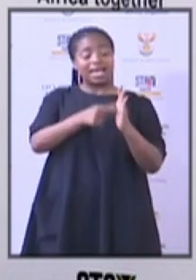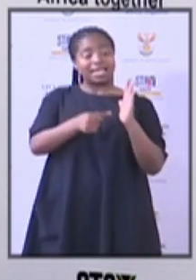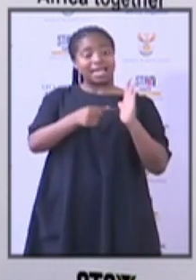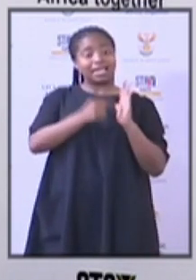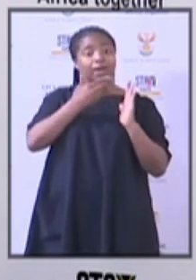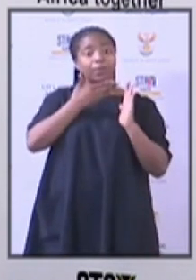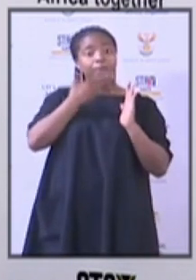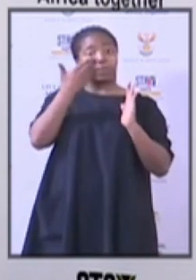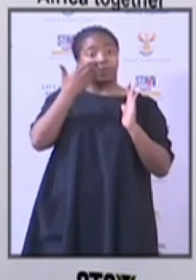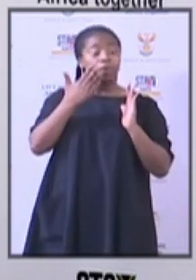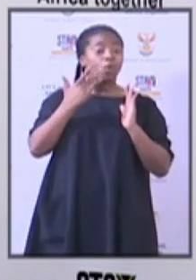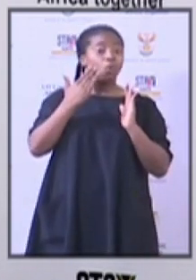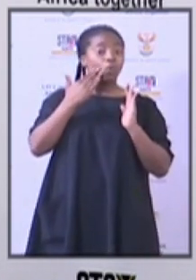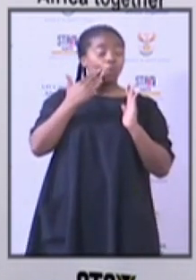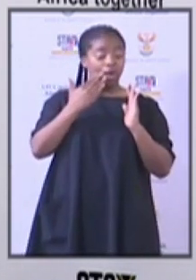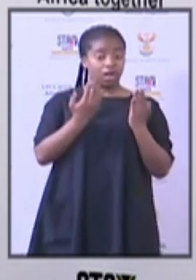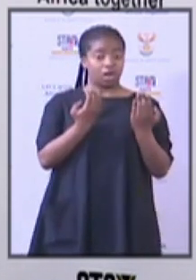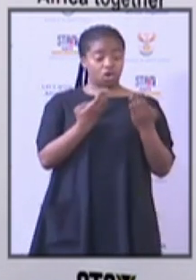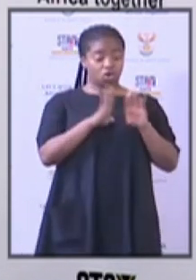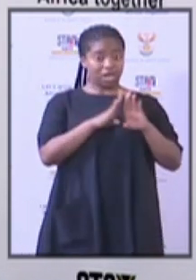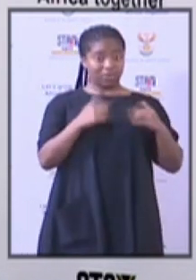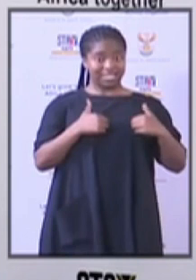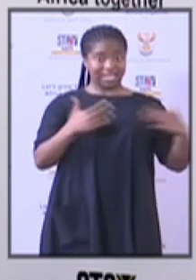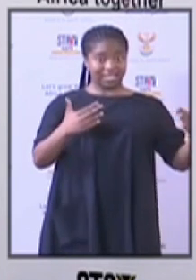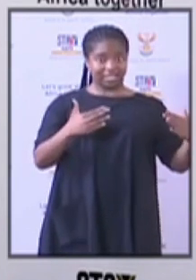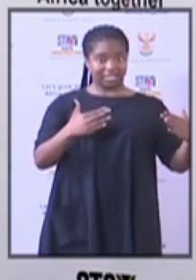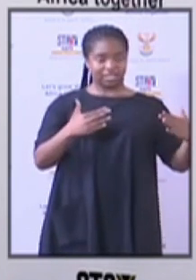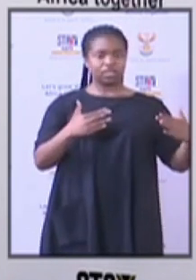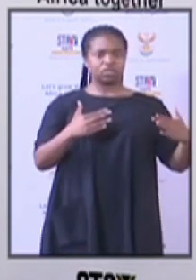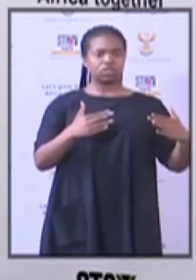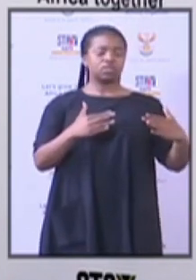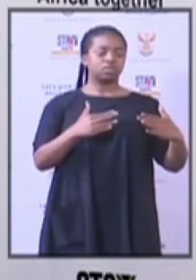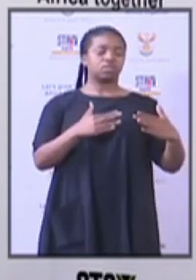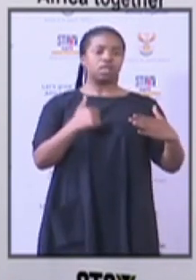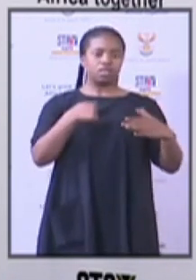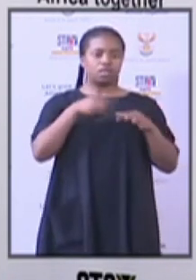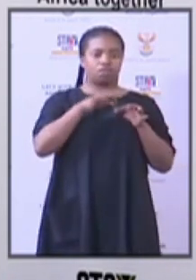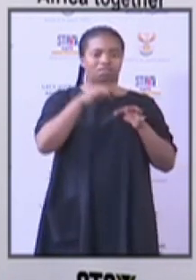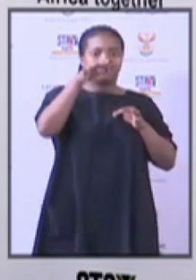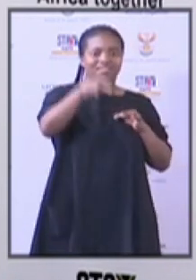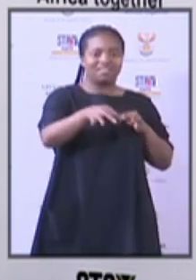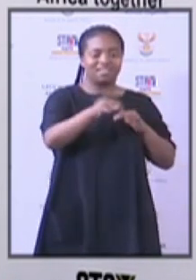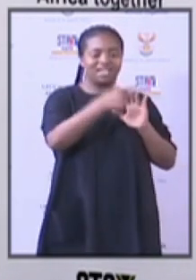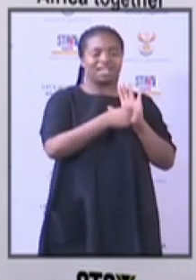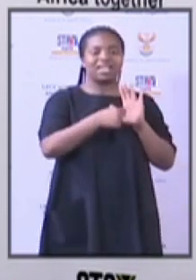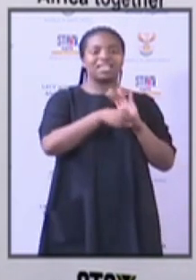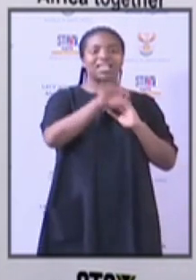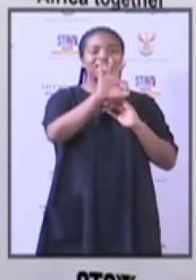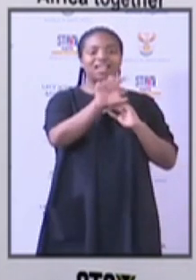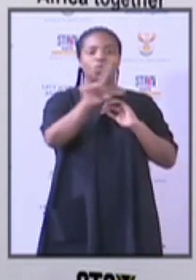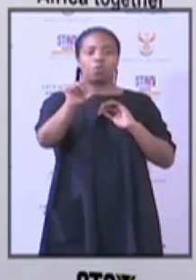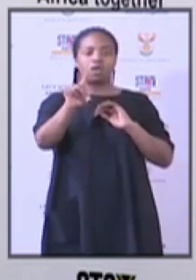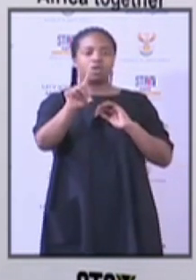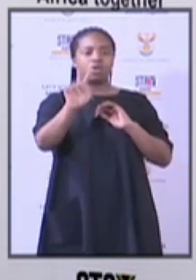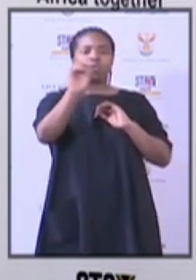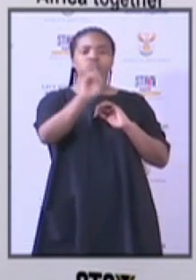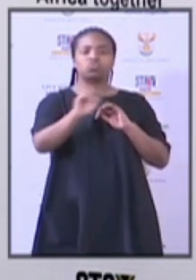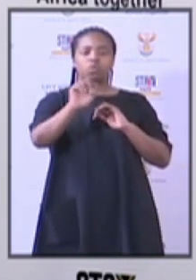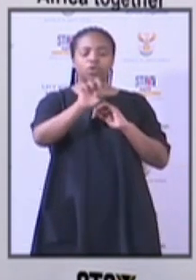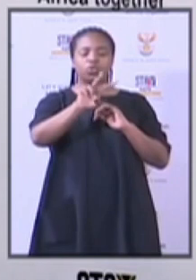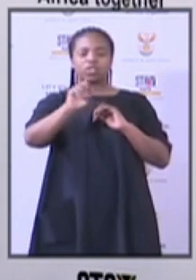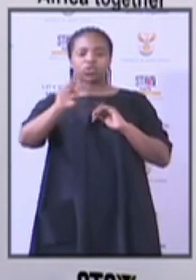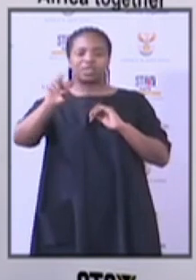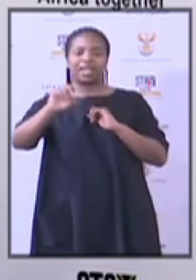date of commencement of these directions are hereby extended up to the 31st of October